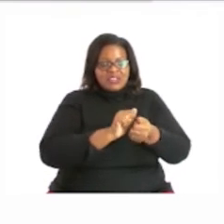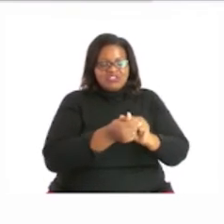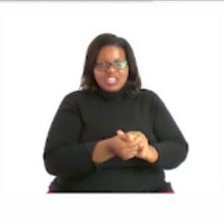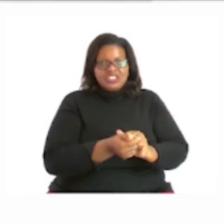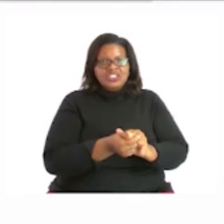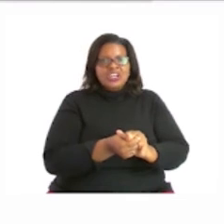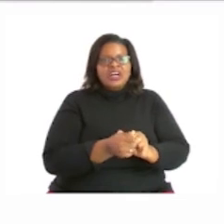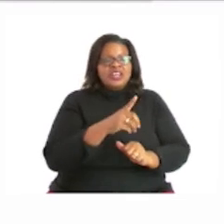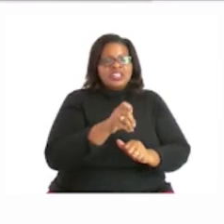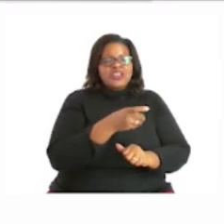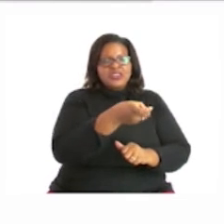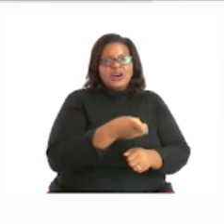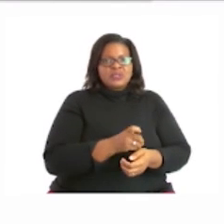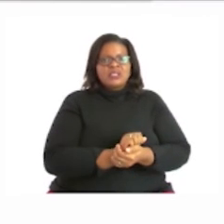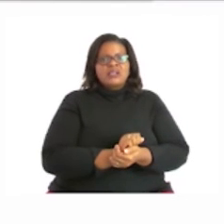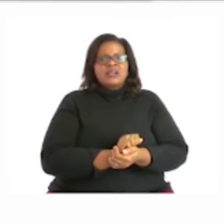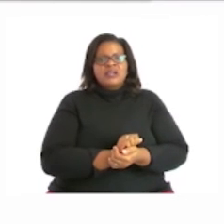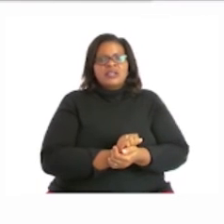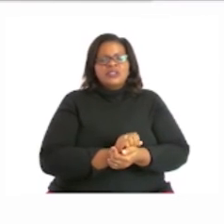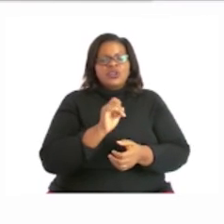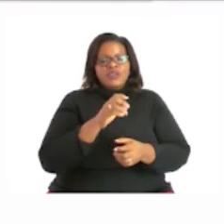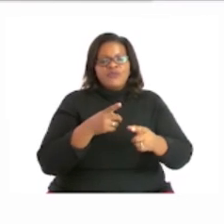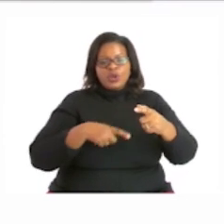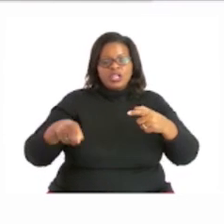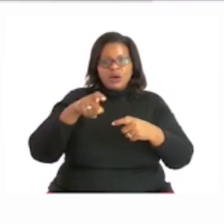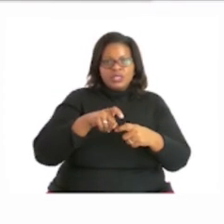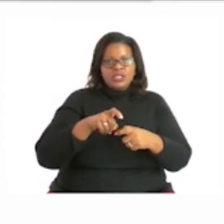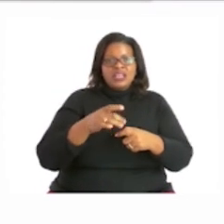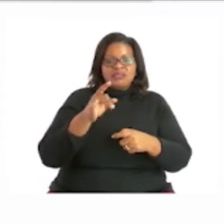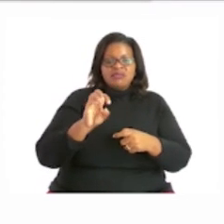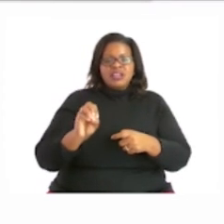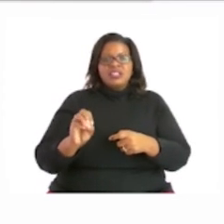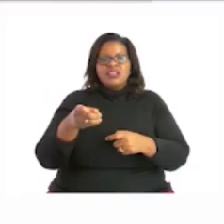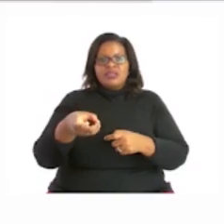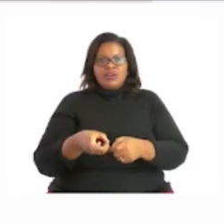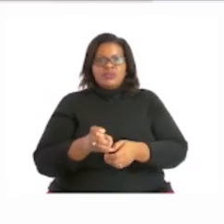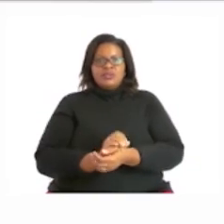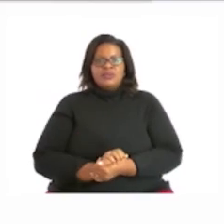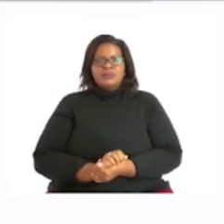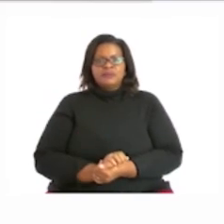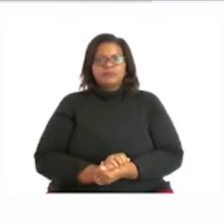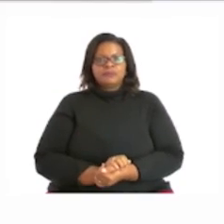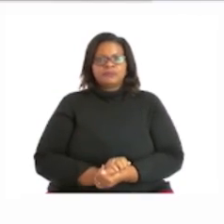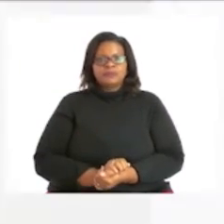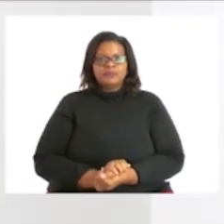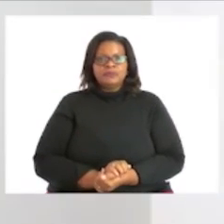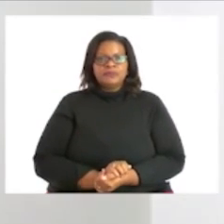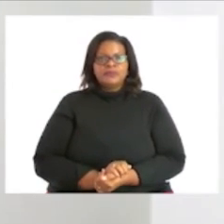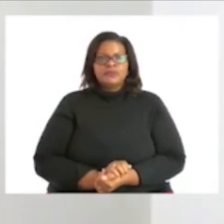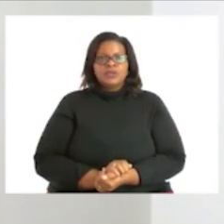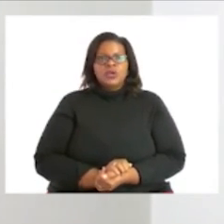1 bigger, and when I round it off, then it becomes 80,000. Now, boys and